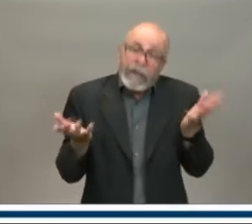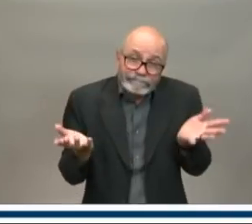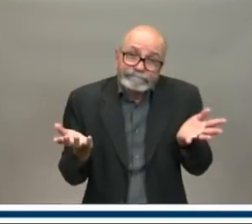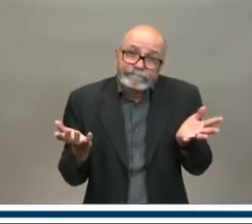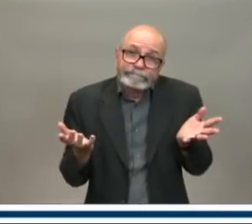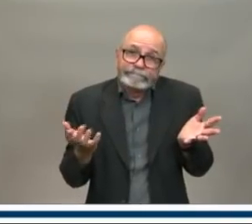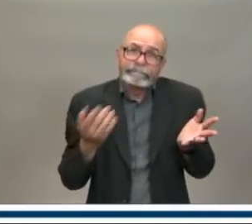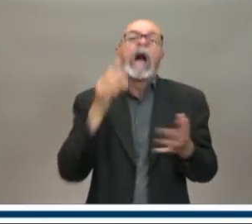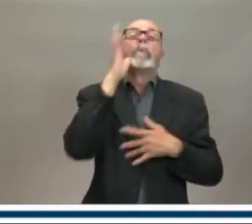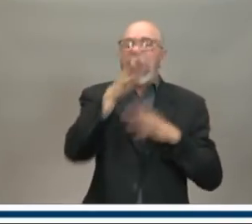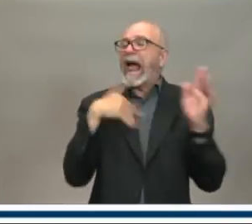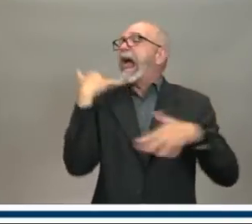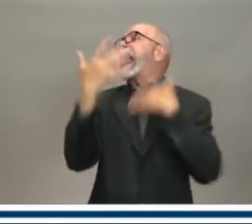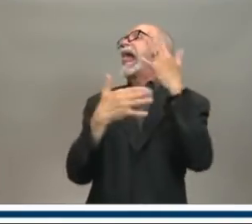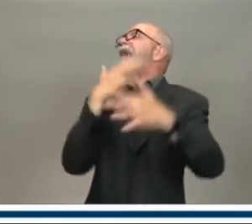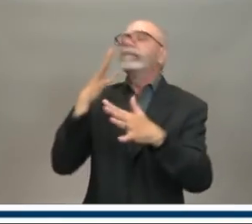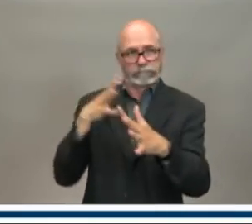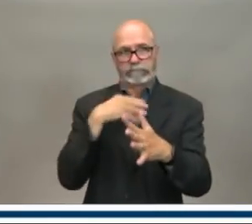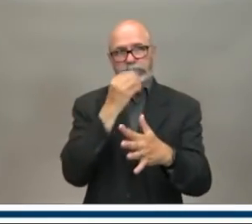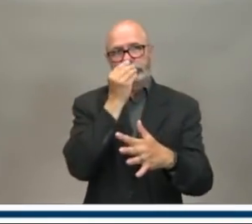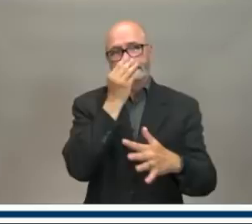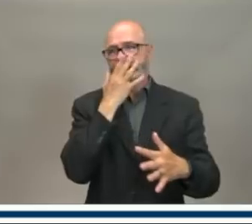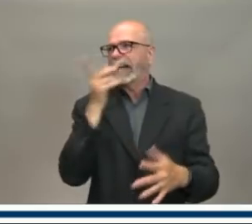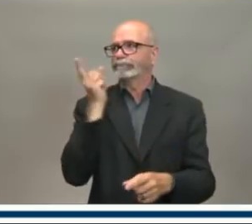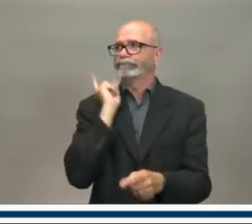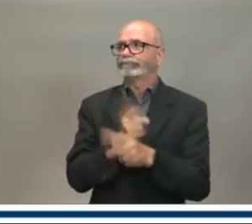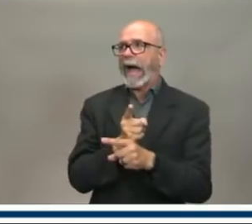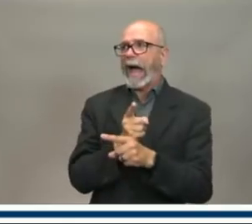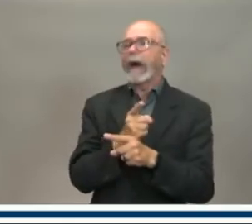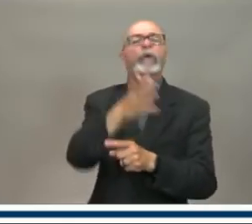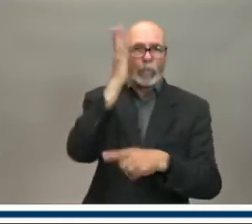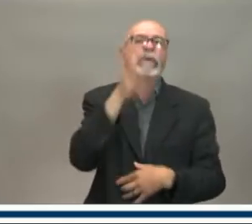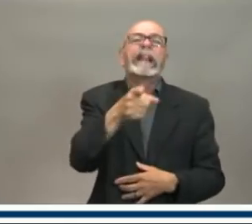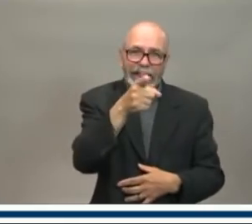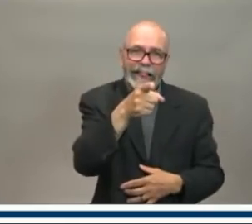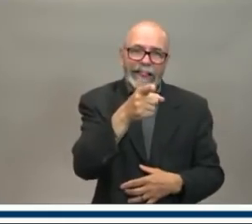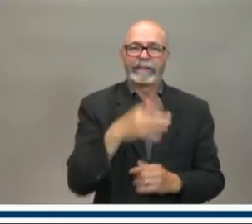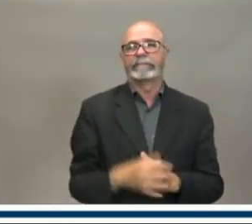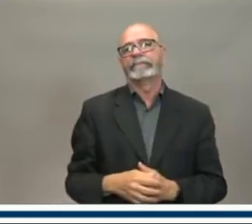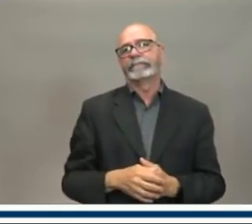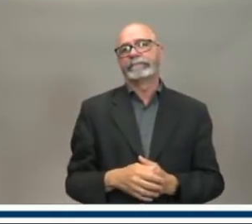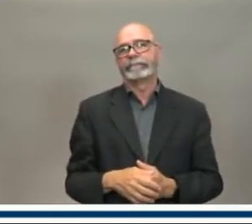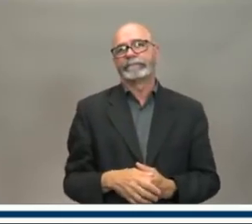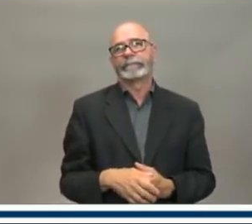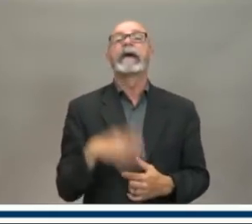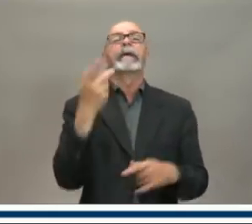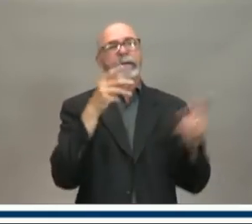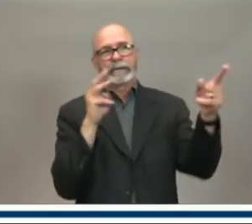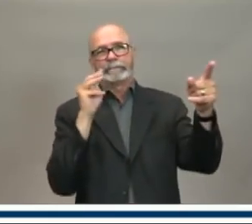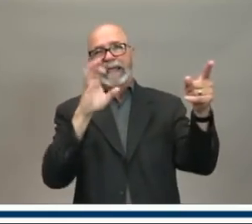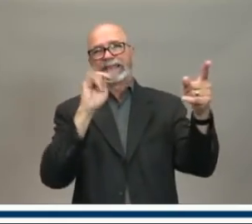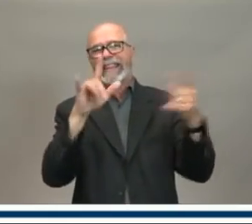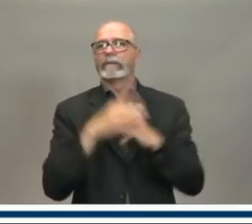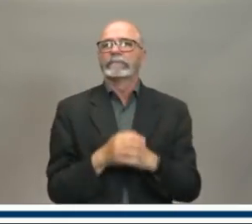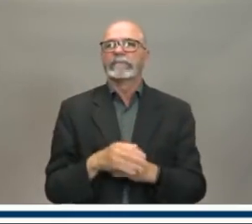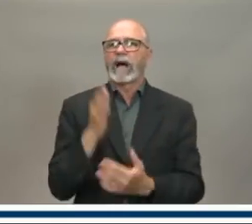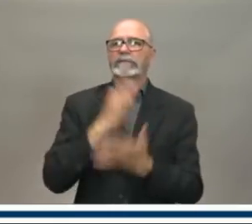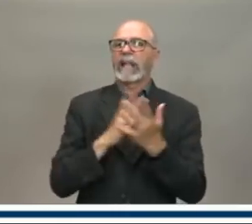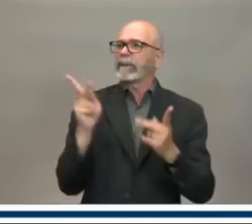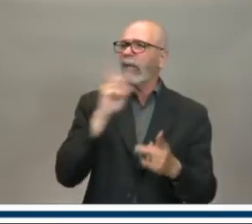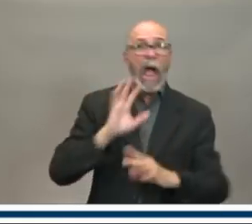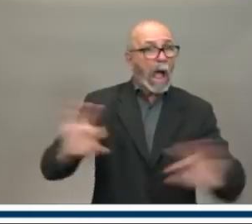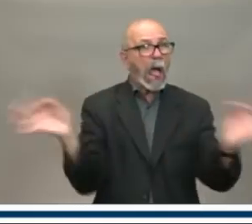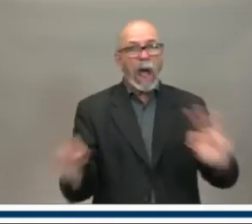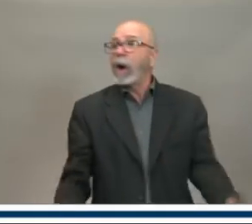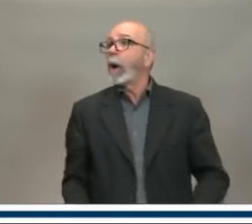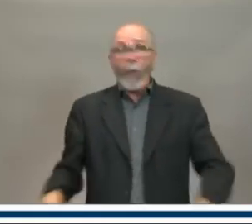approach. I think it's also important here. There are those who would suggest that nothing is happening at this moment in time. It couldn't